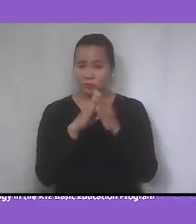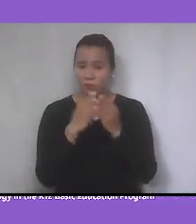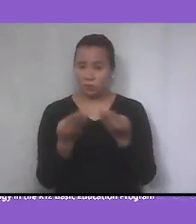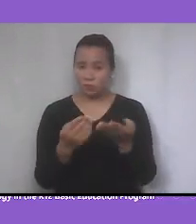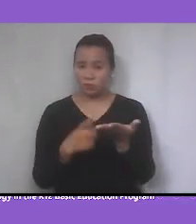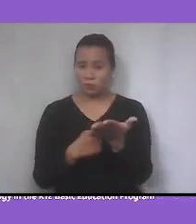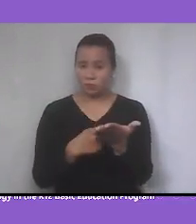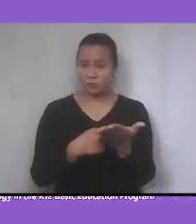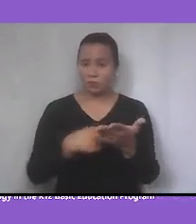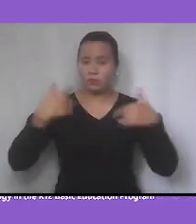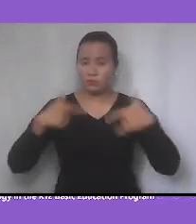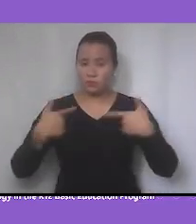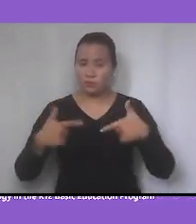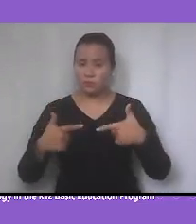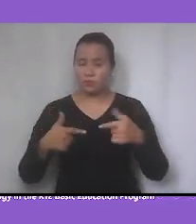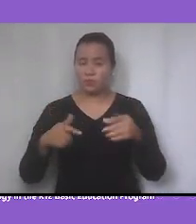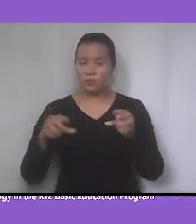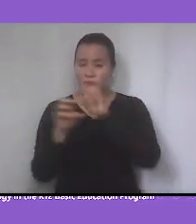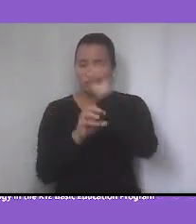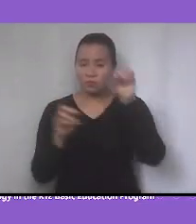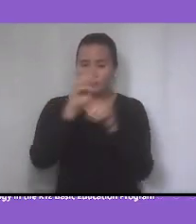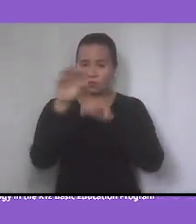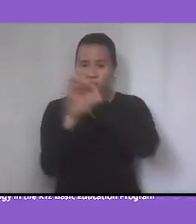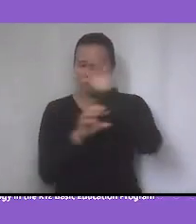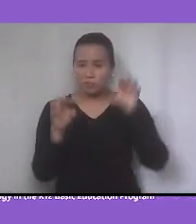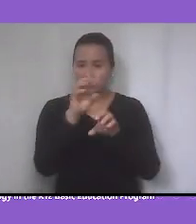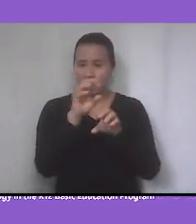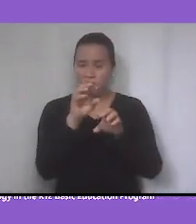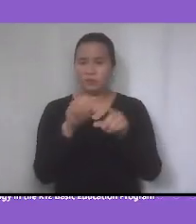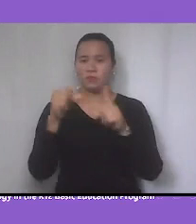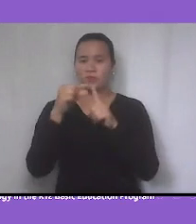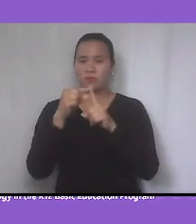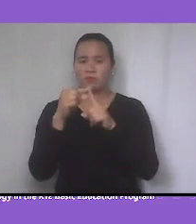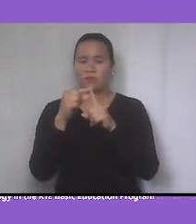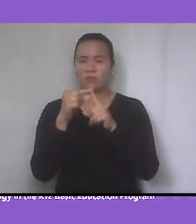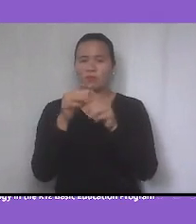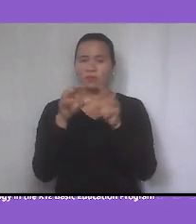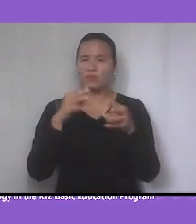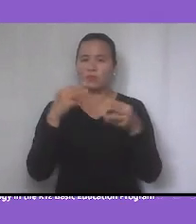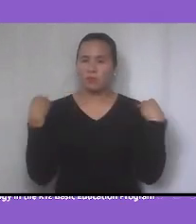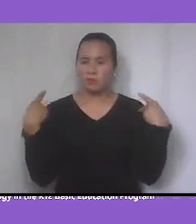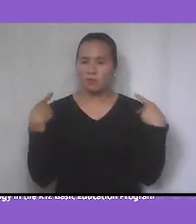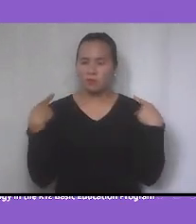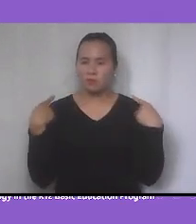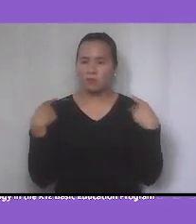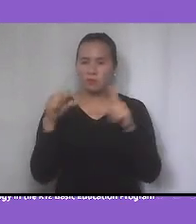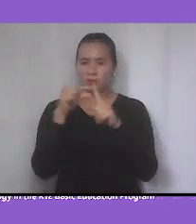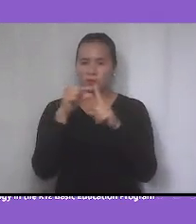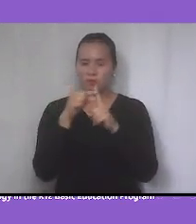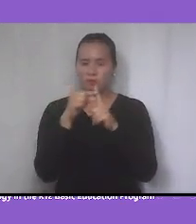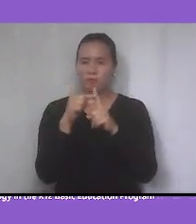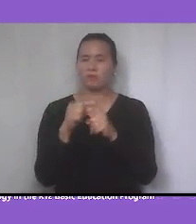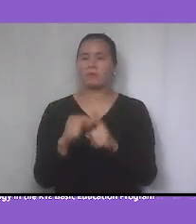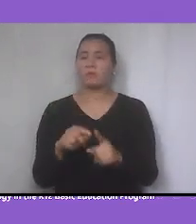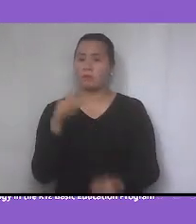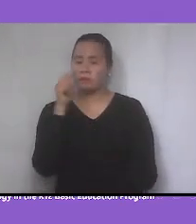the syllables together to form words? Filipino, simulan natin.